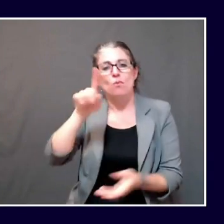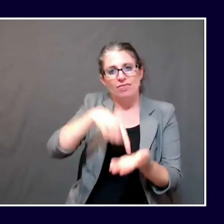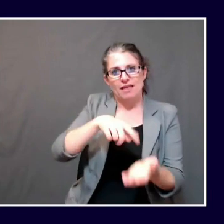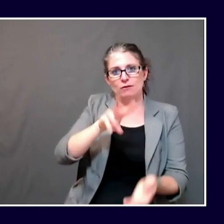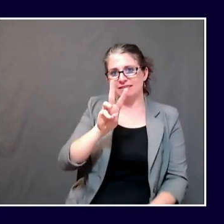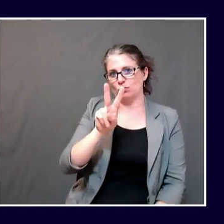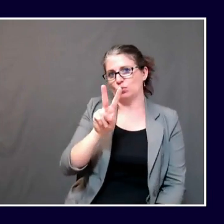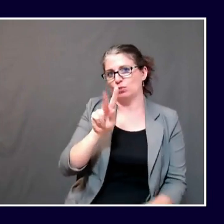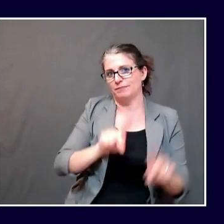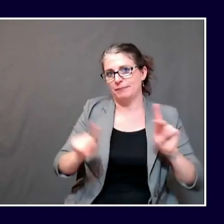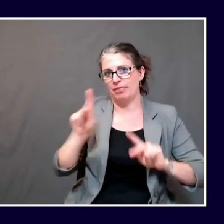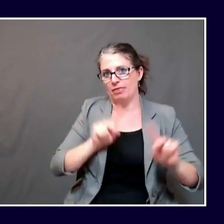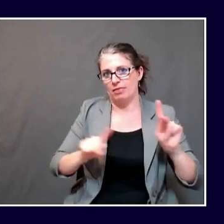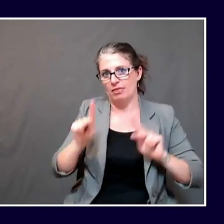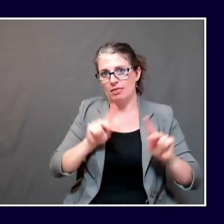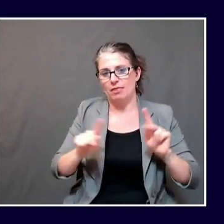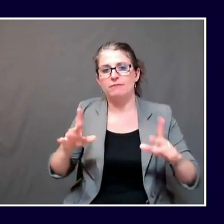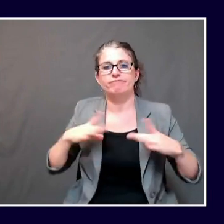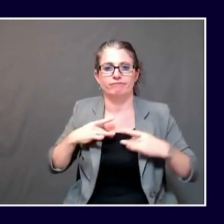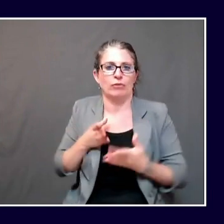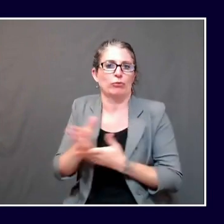past 2 days, we've logged